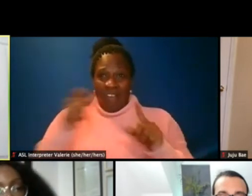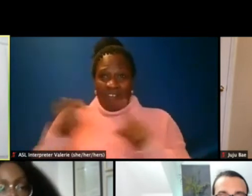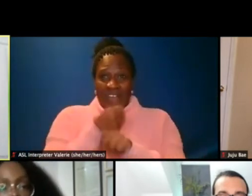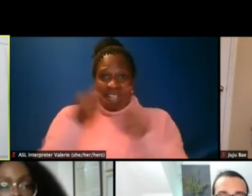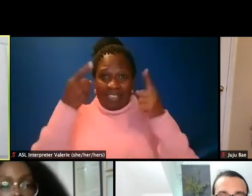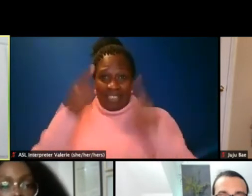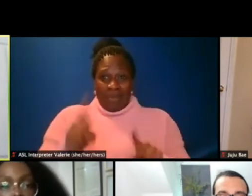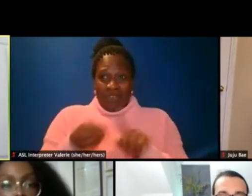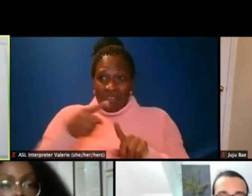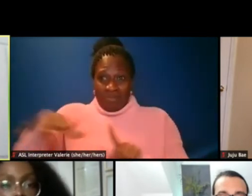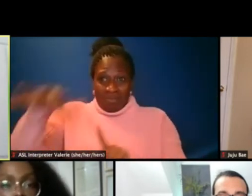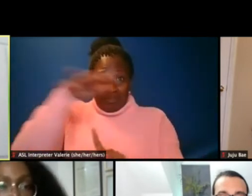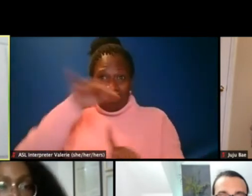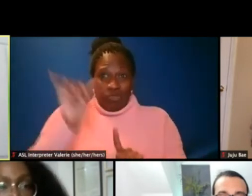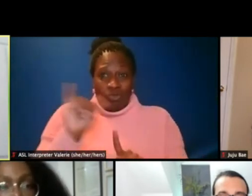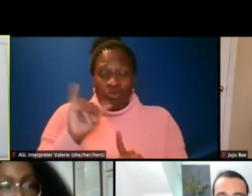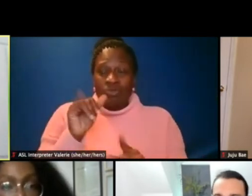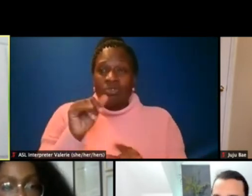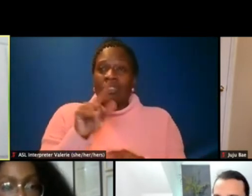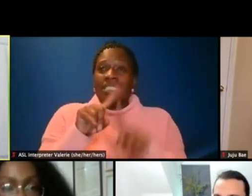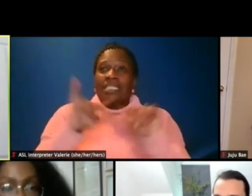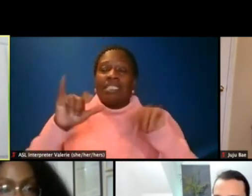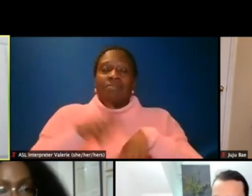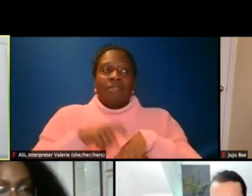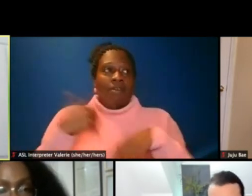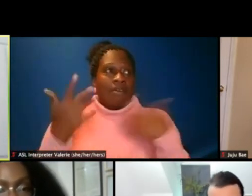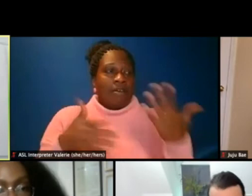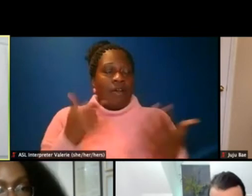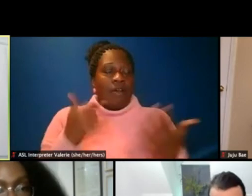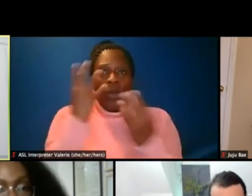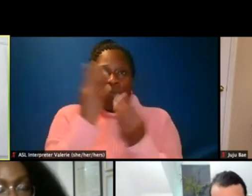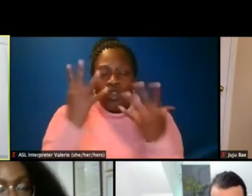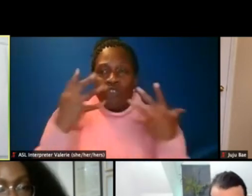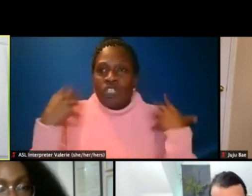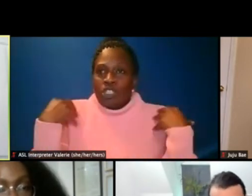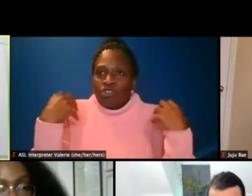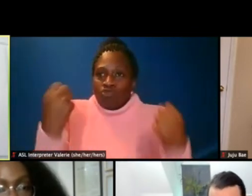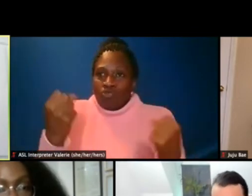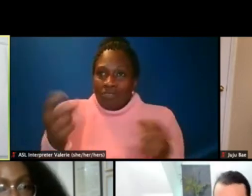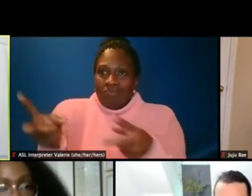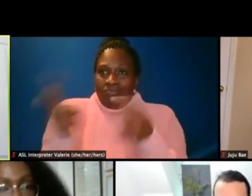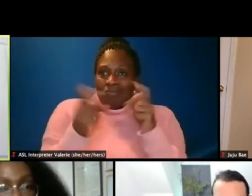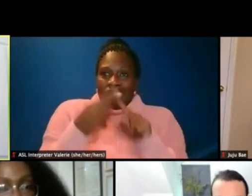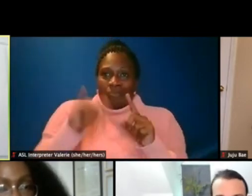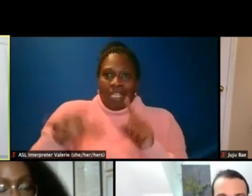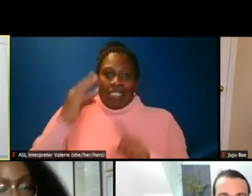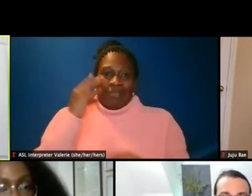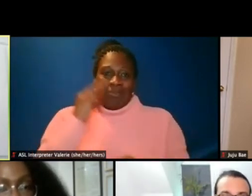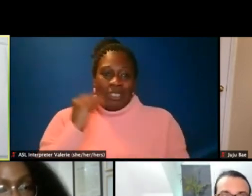that, but also what beauty and strength came out of it as well.